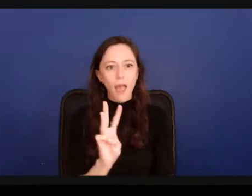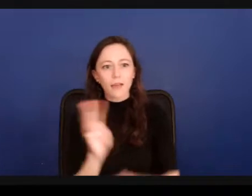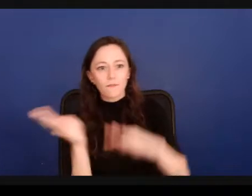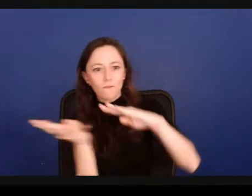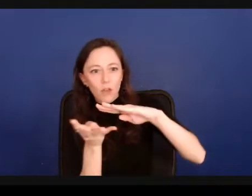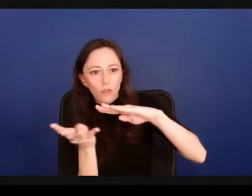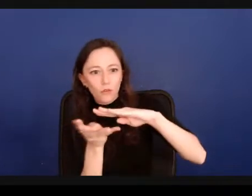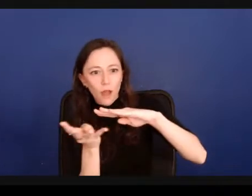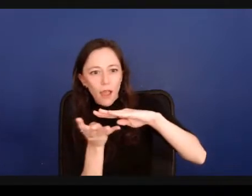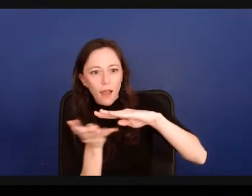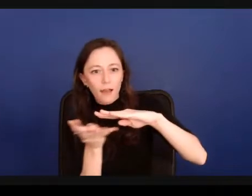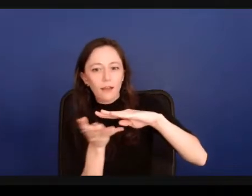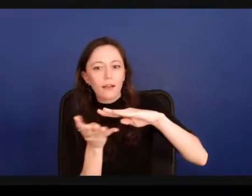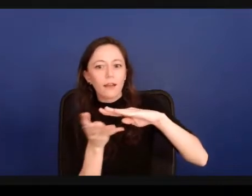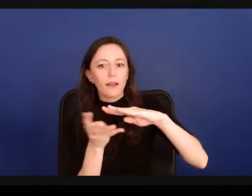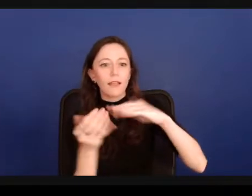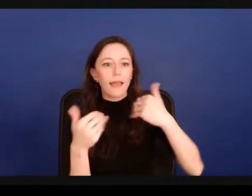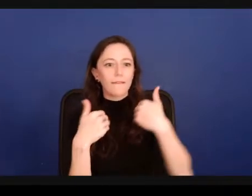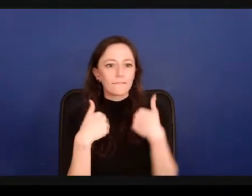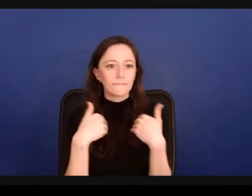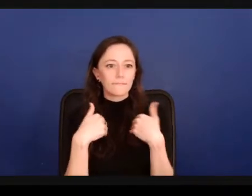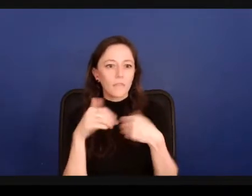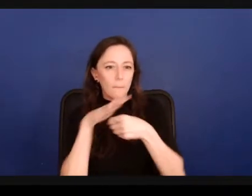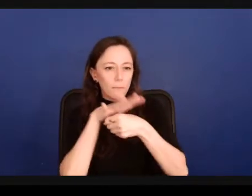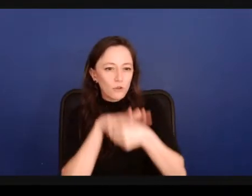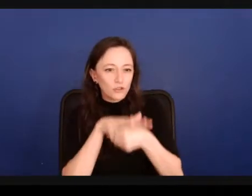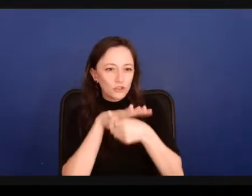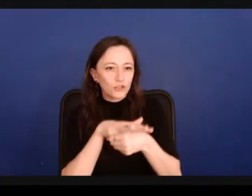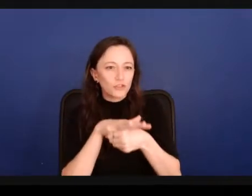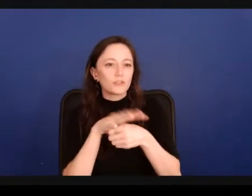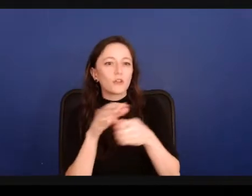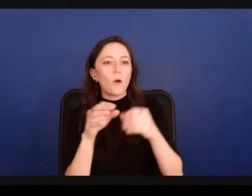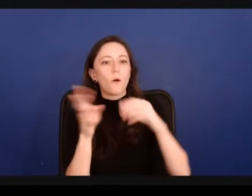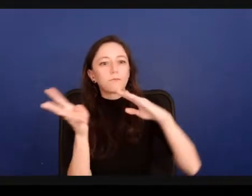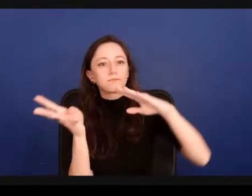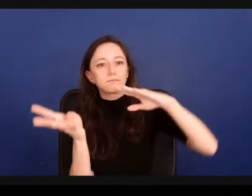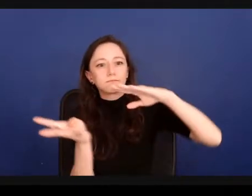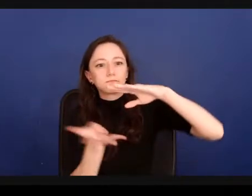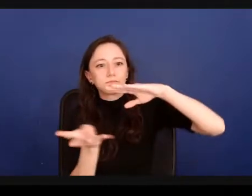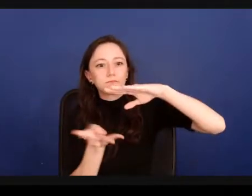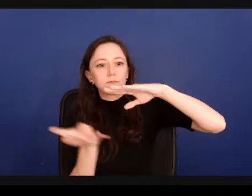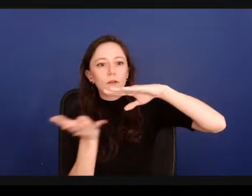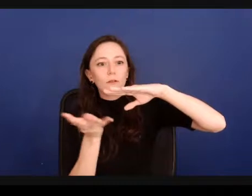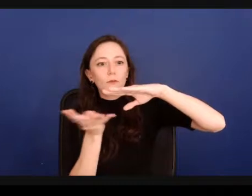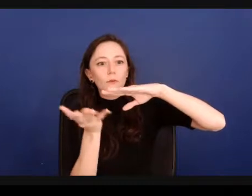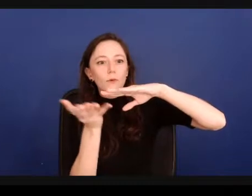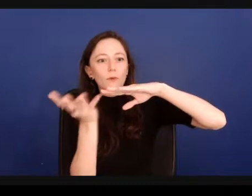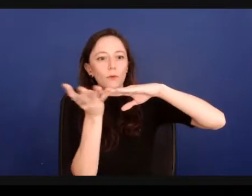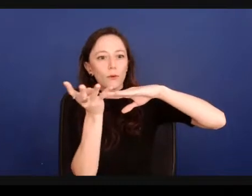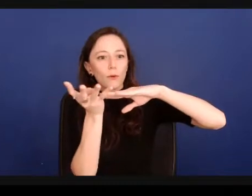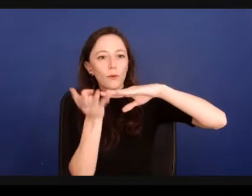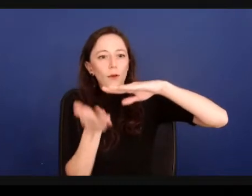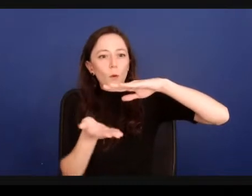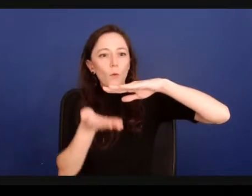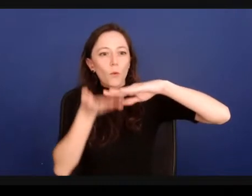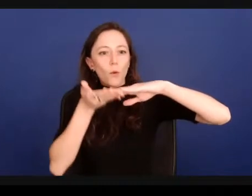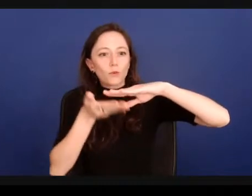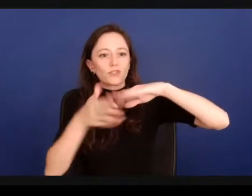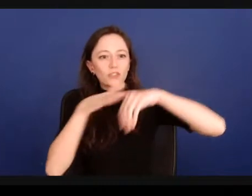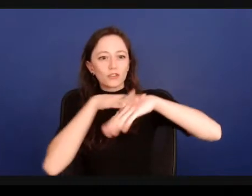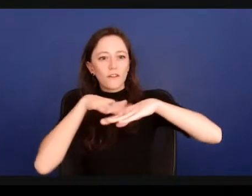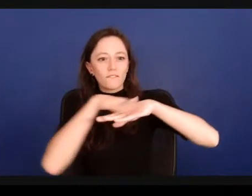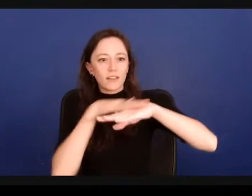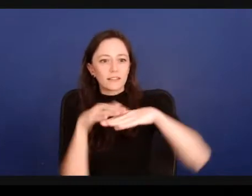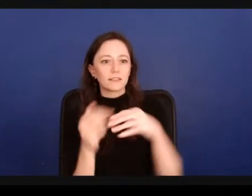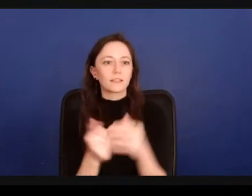be reaching shallower and shallower levels of the volcano and getting closer to the surface there. And